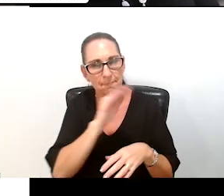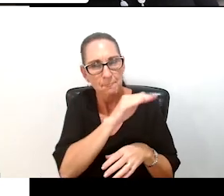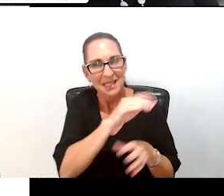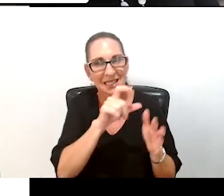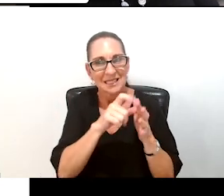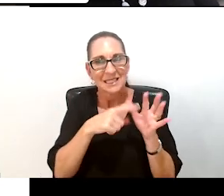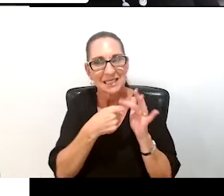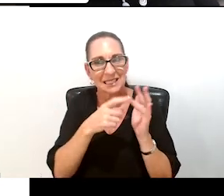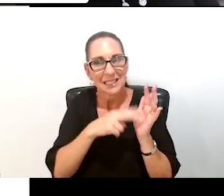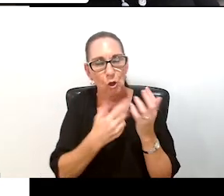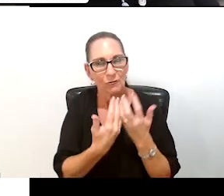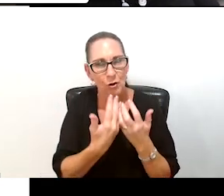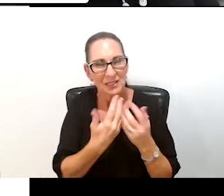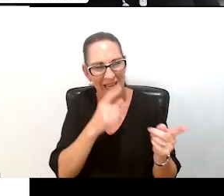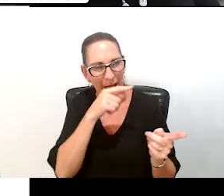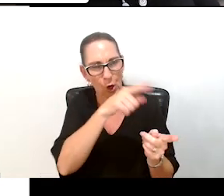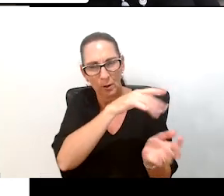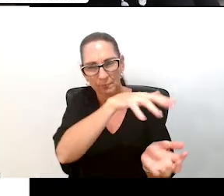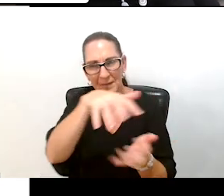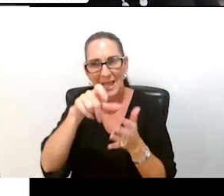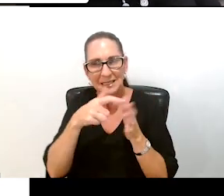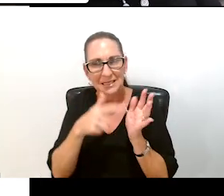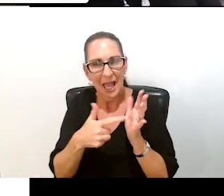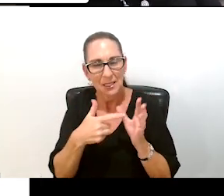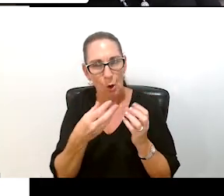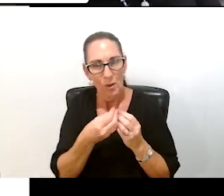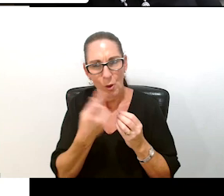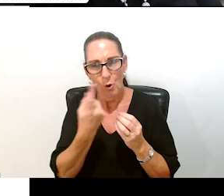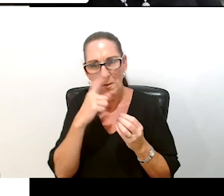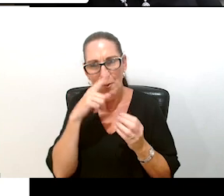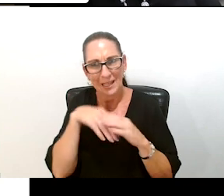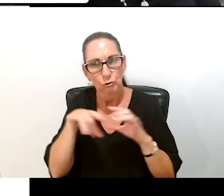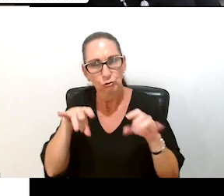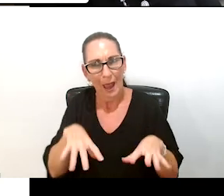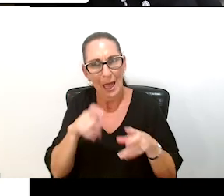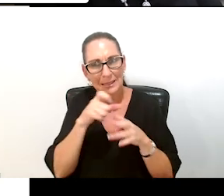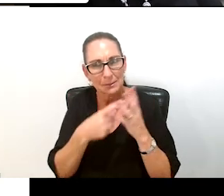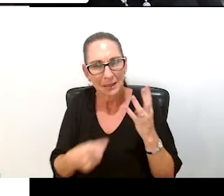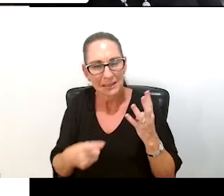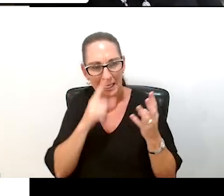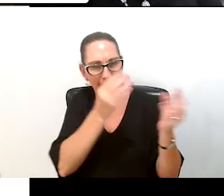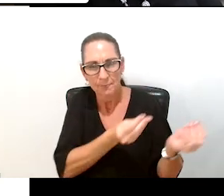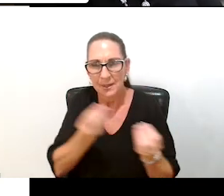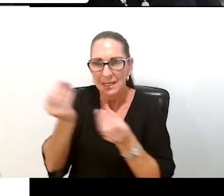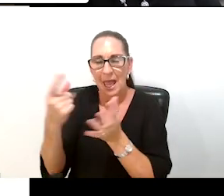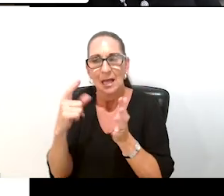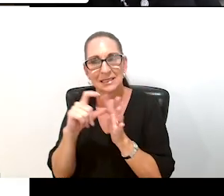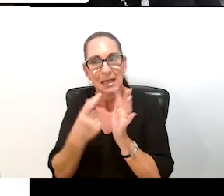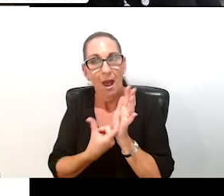collate recent data on people with an intellectual disability living in Australia so that we could give that information to the Disability Royal